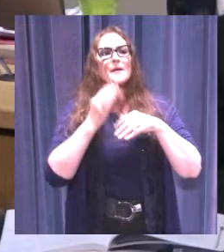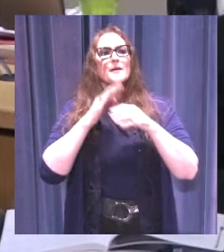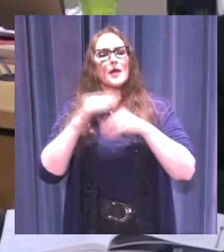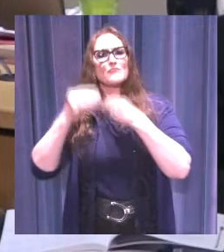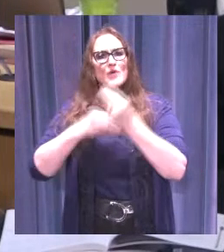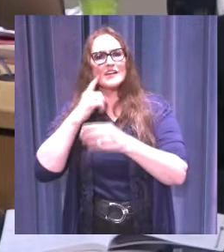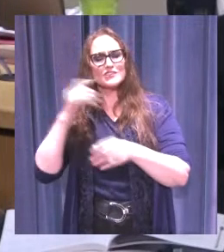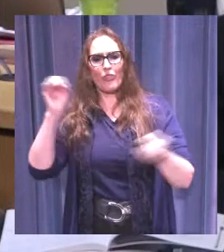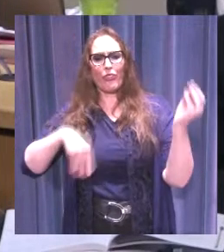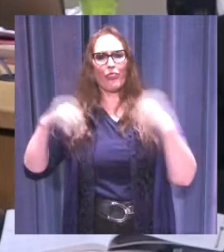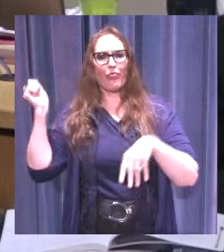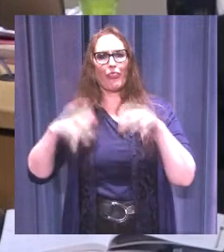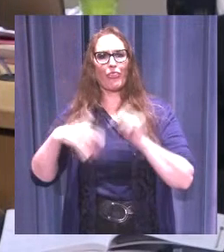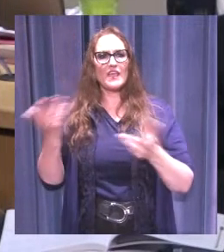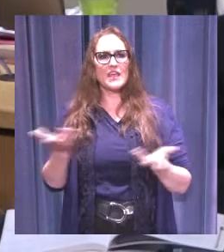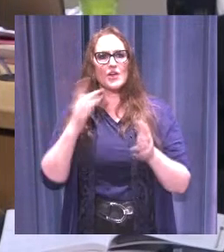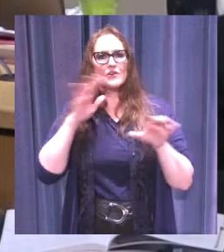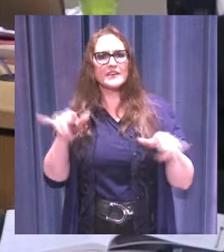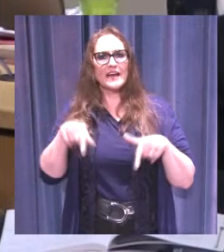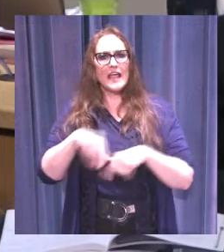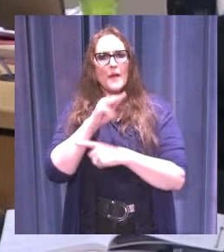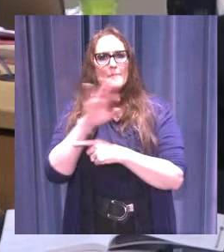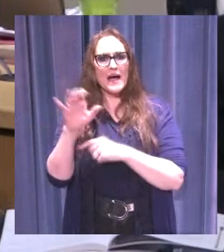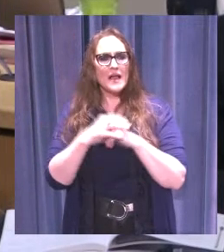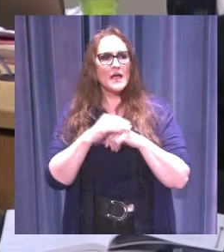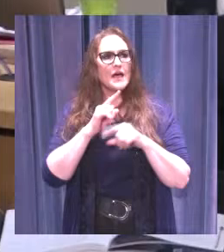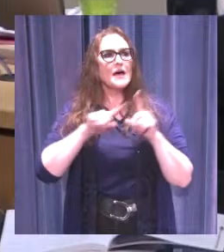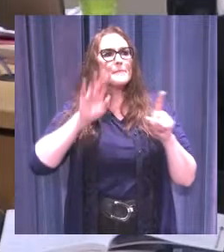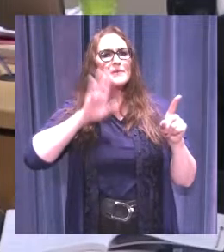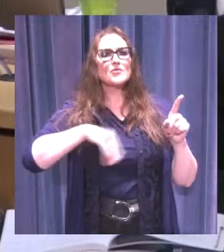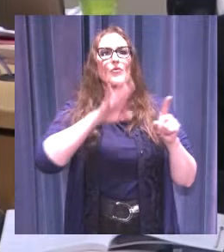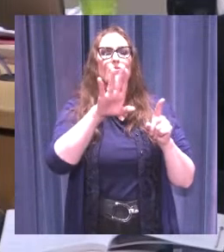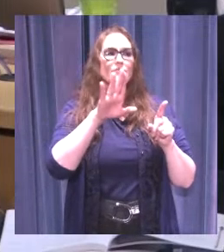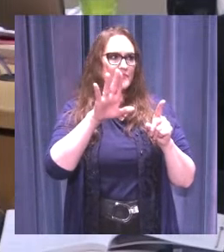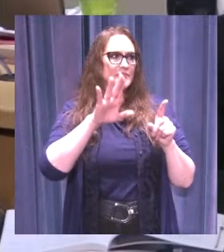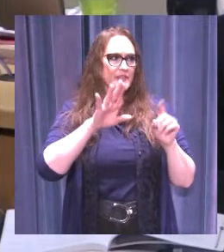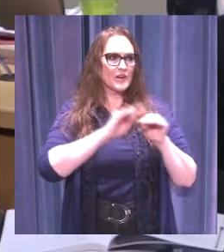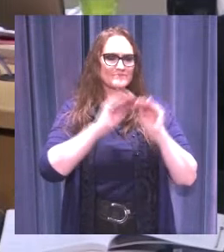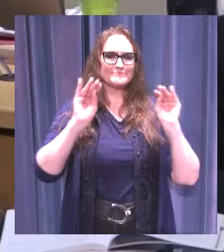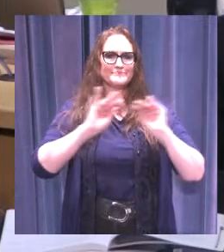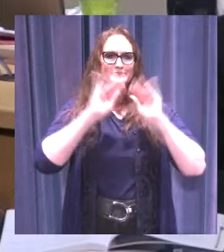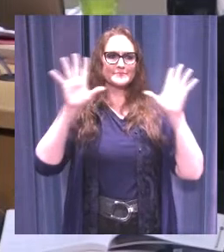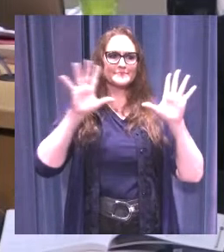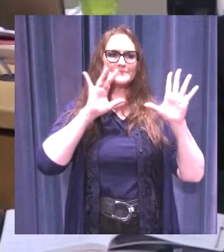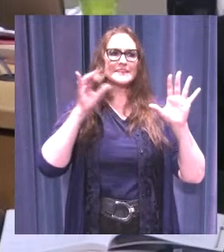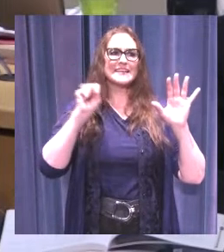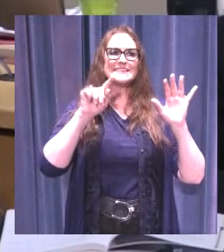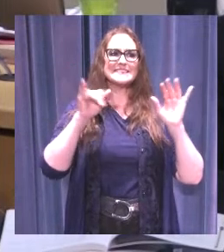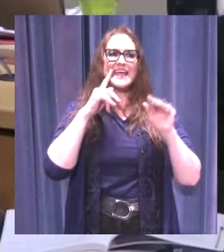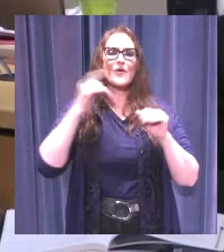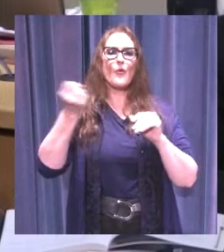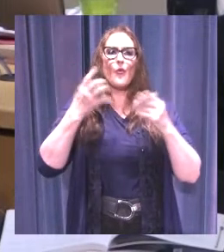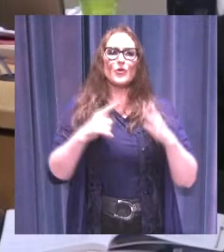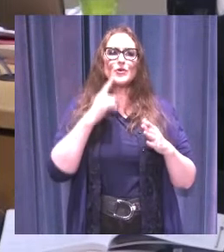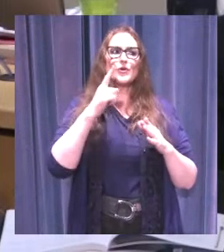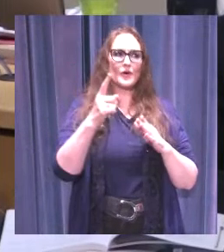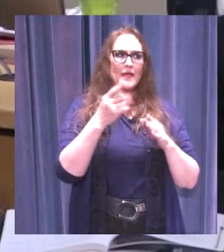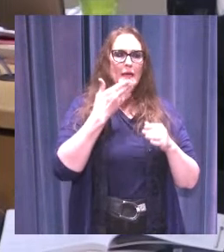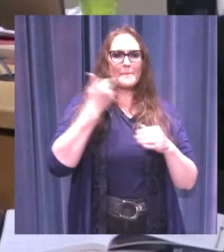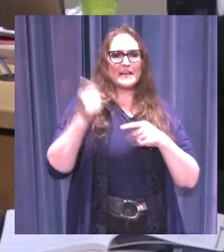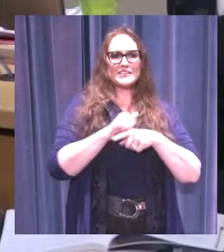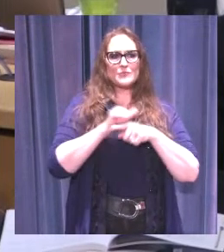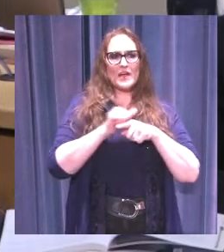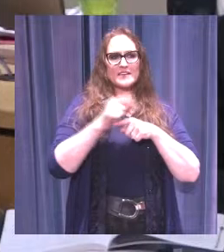together here at Mott. You're all aware of the meticulous, transparent, ethical, stakeholder-inclusive best hiring practices that our peer